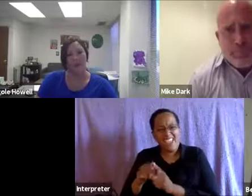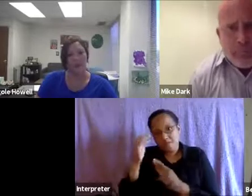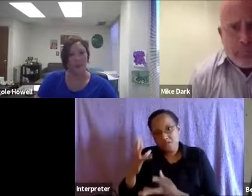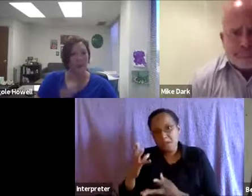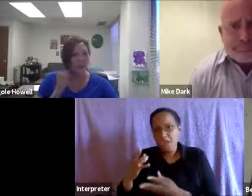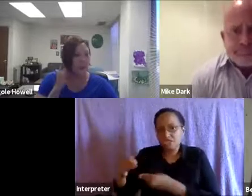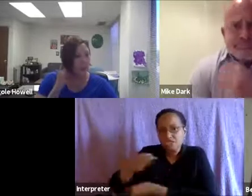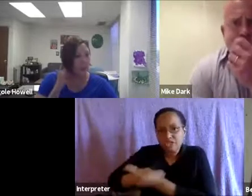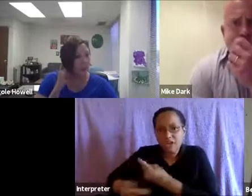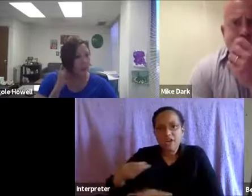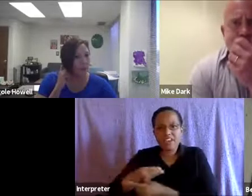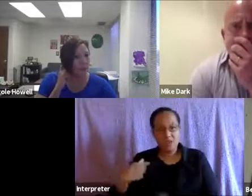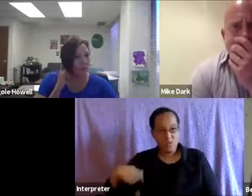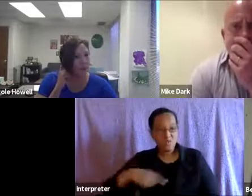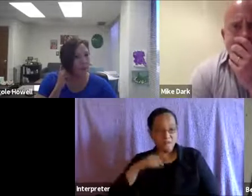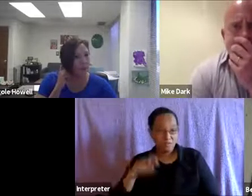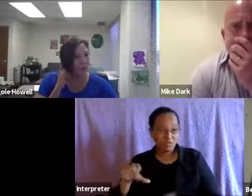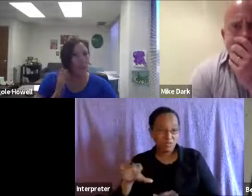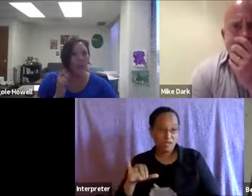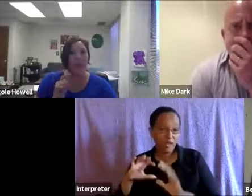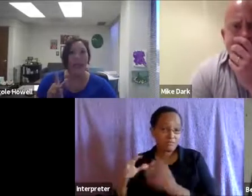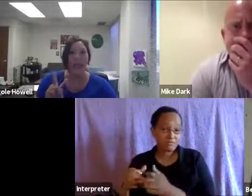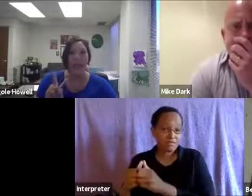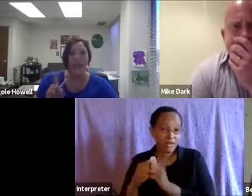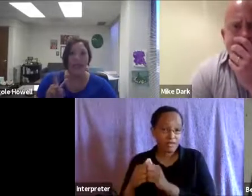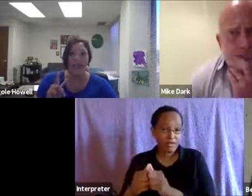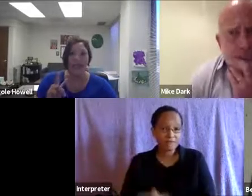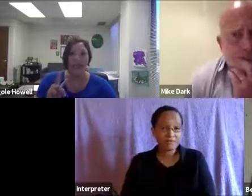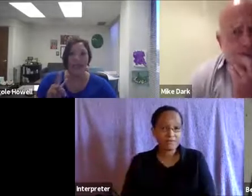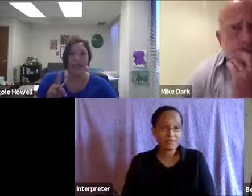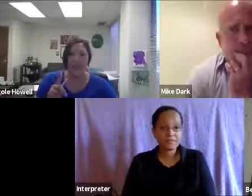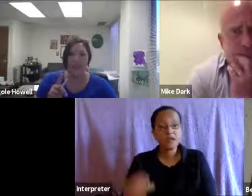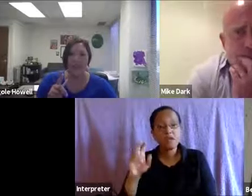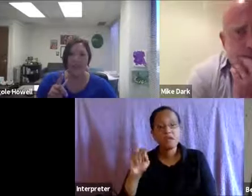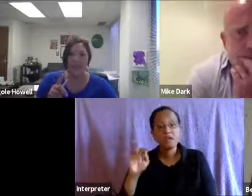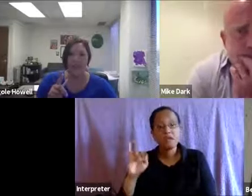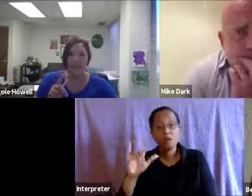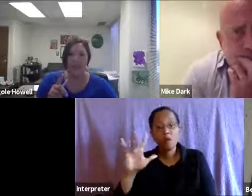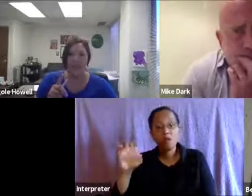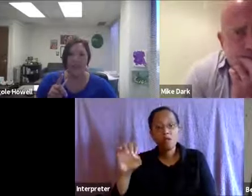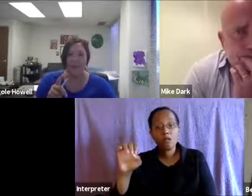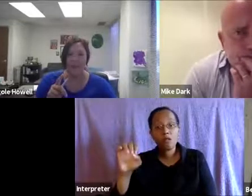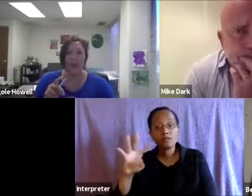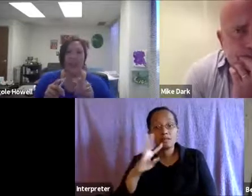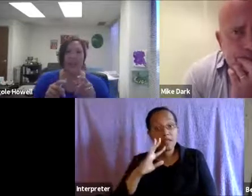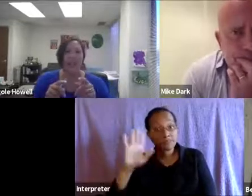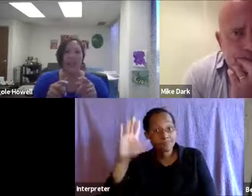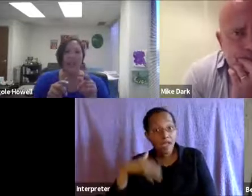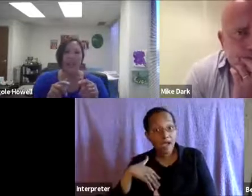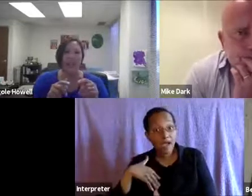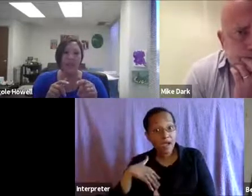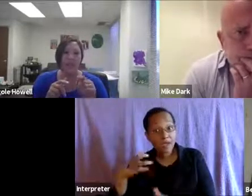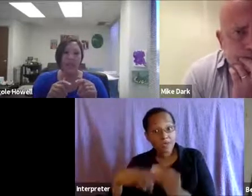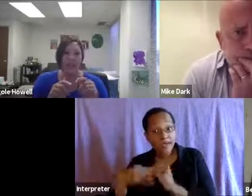it crystal clear when visitors can go in, the circumstances if someone has the right PPE.